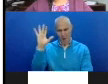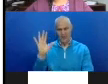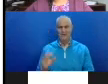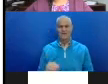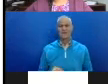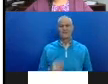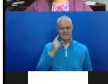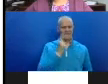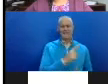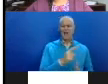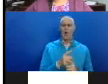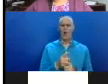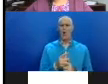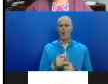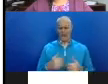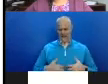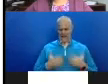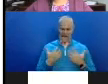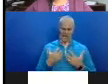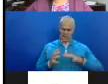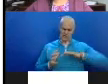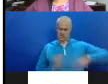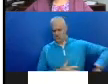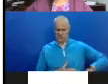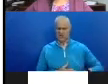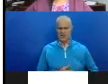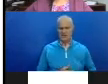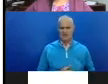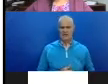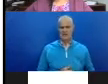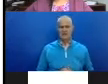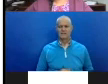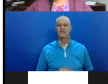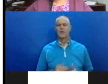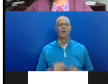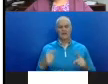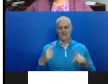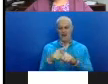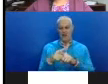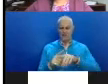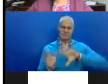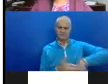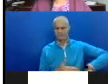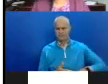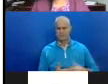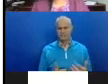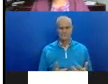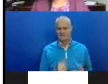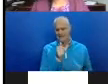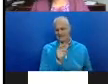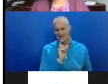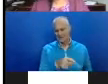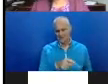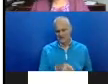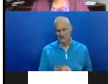like an anger avoidance course, or a kind of conflict avoidance course, when that's not